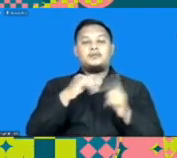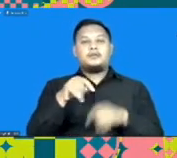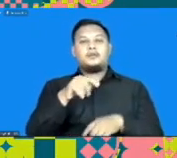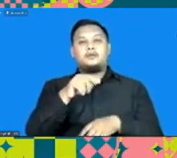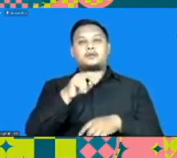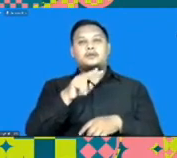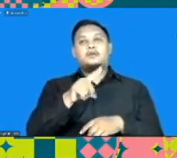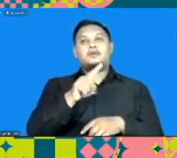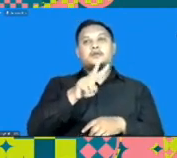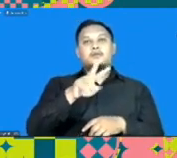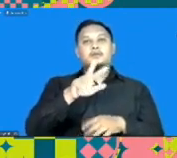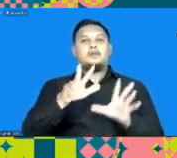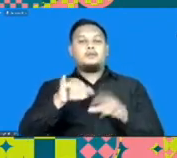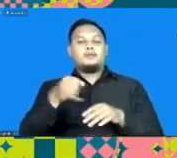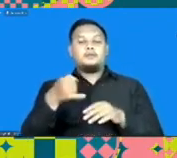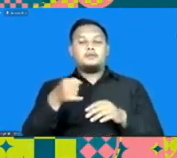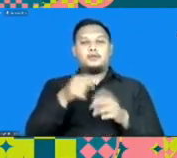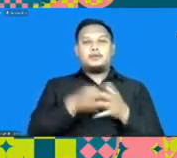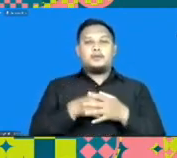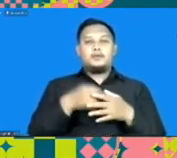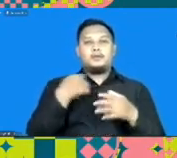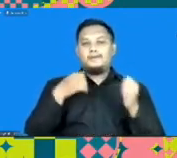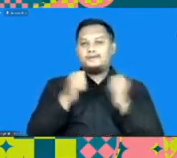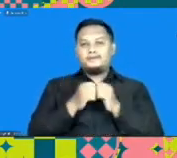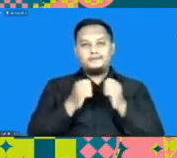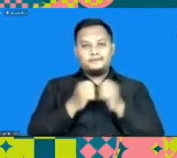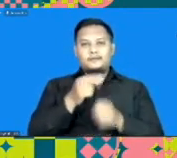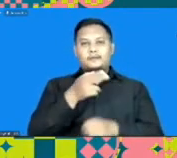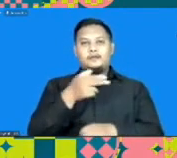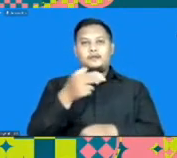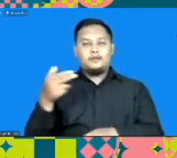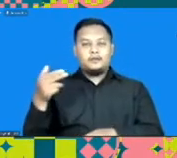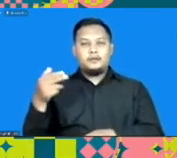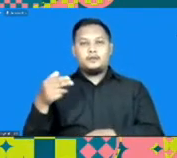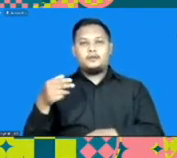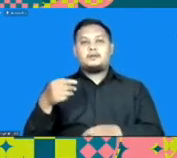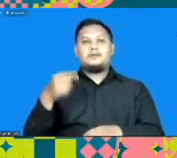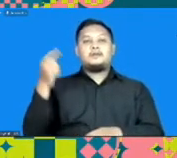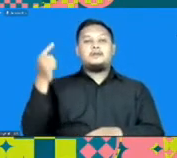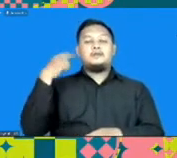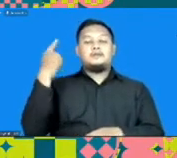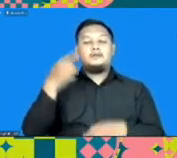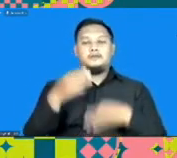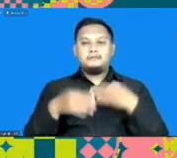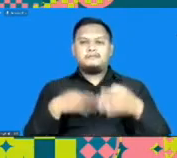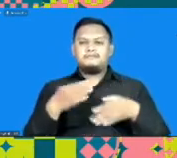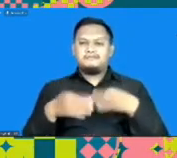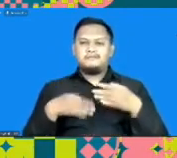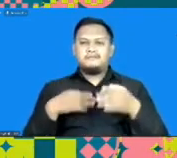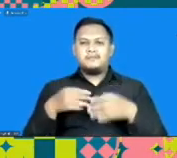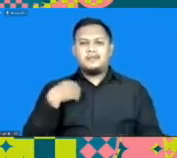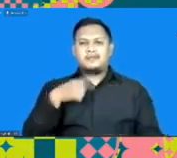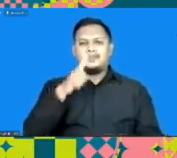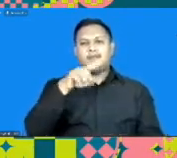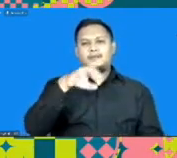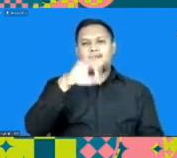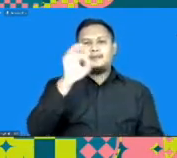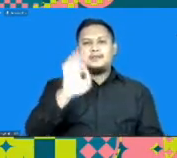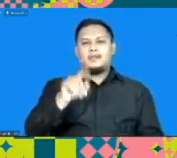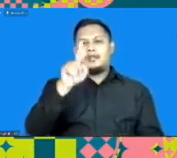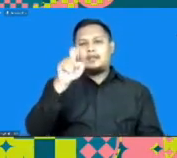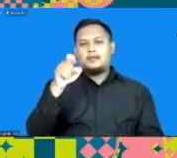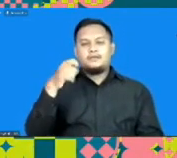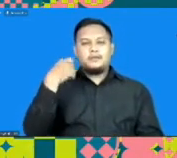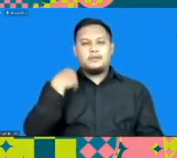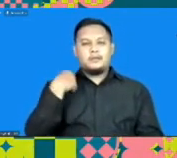every state-owned, in fact, every company, at least 1% should have a person of either